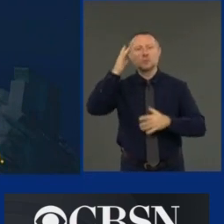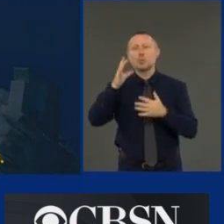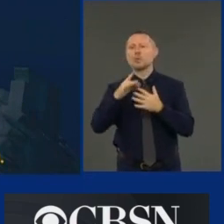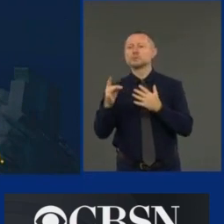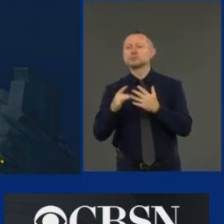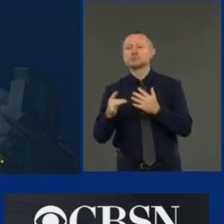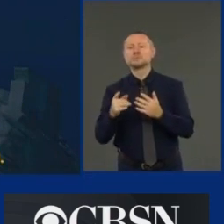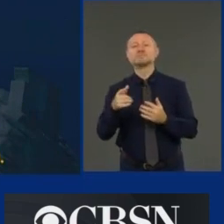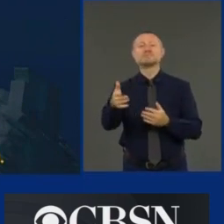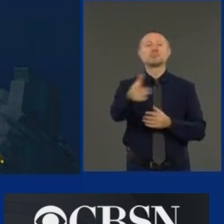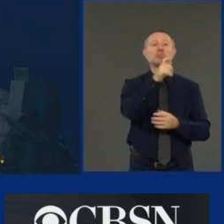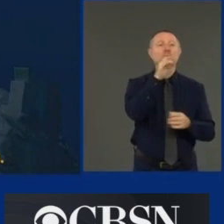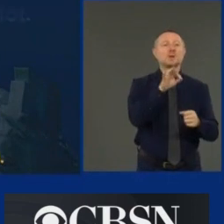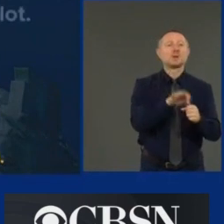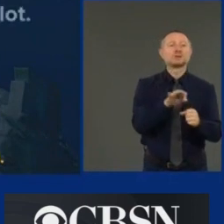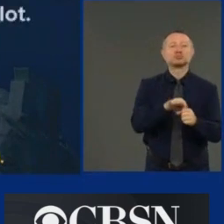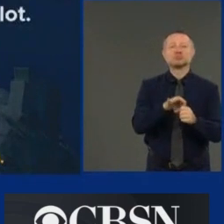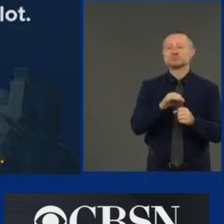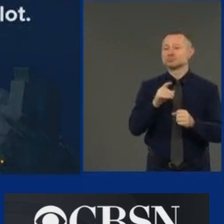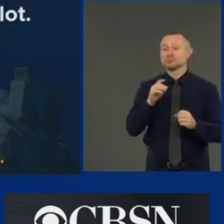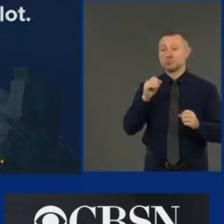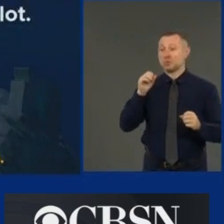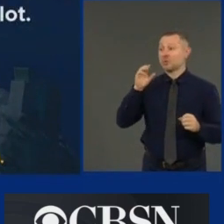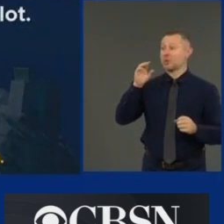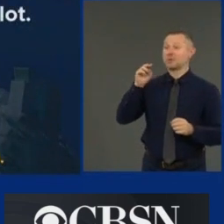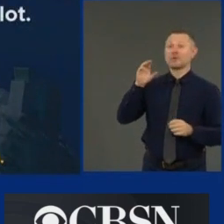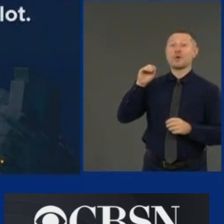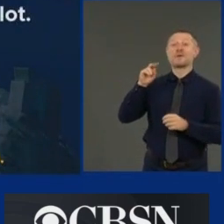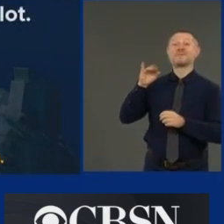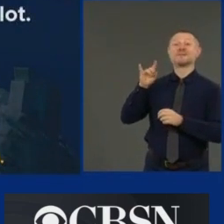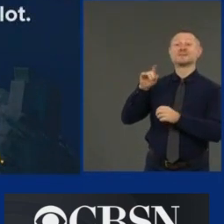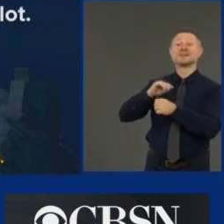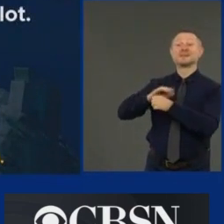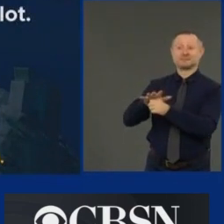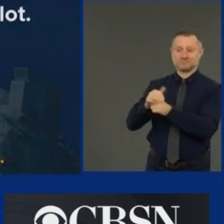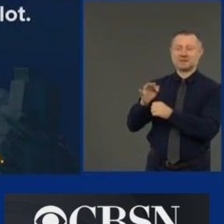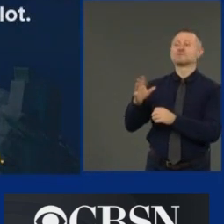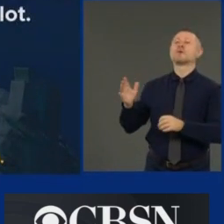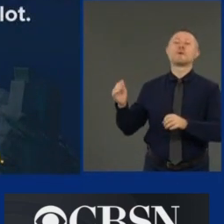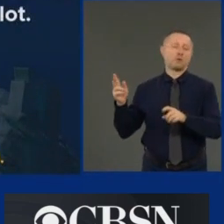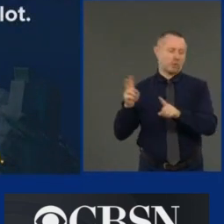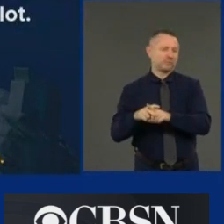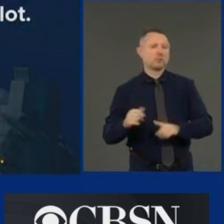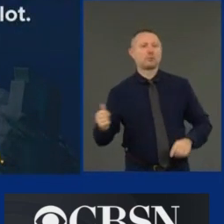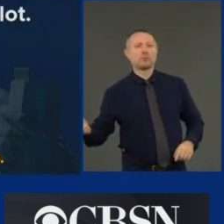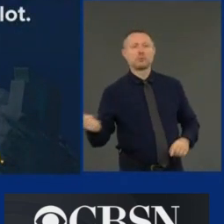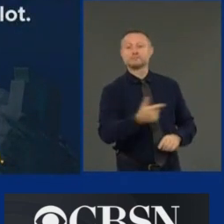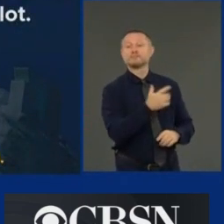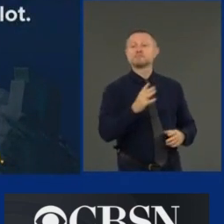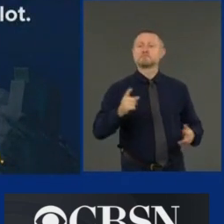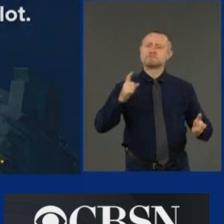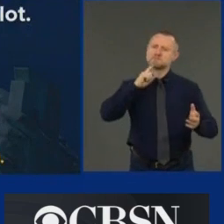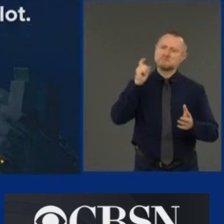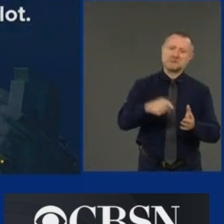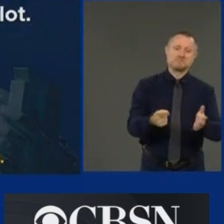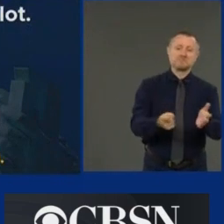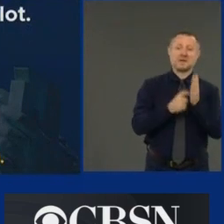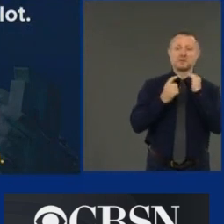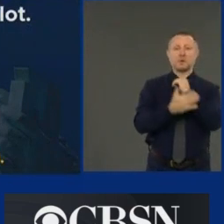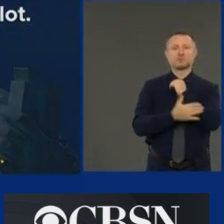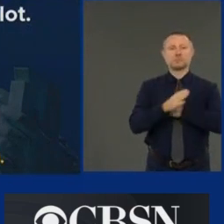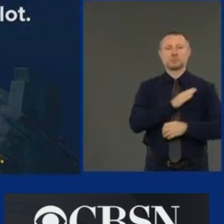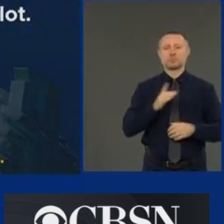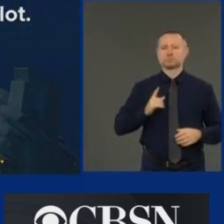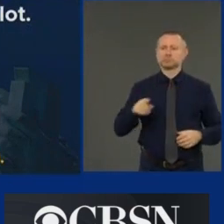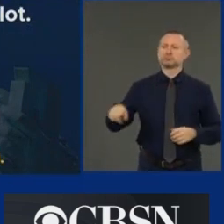Elections. So the COVID exception will apply across the board. Mandate county boards send a mailing to all voters